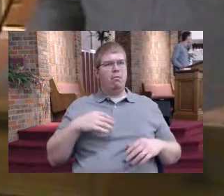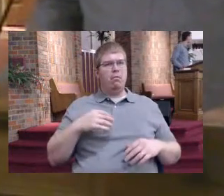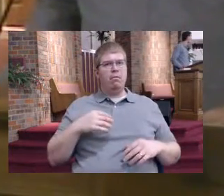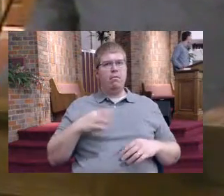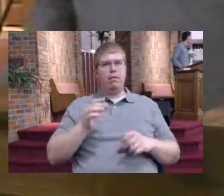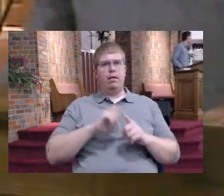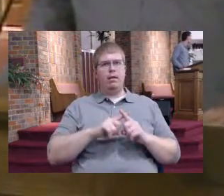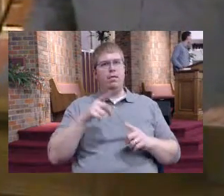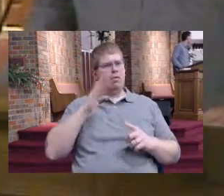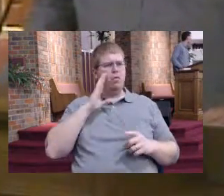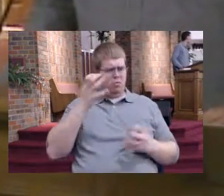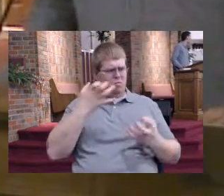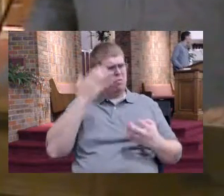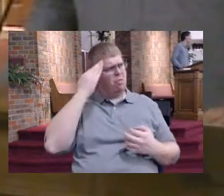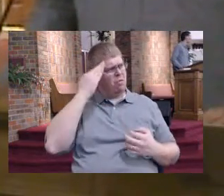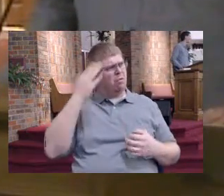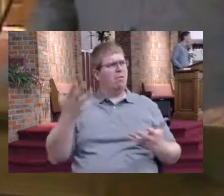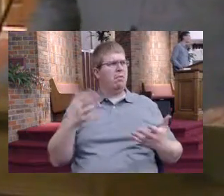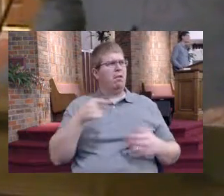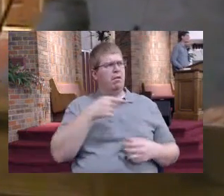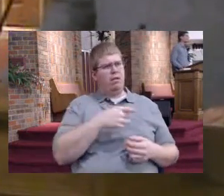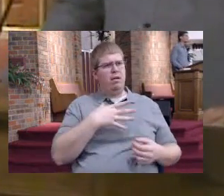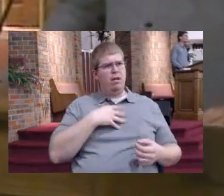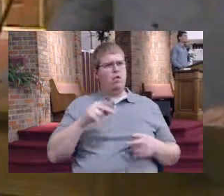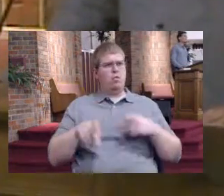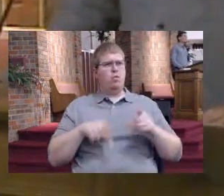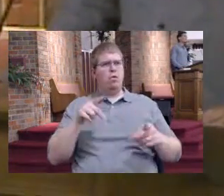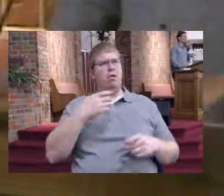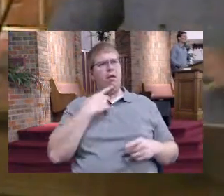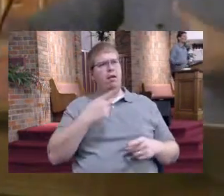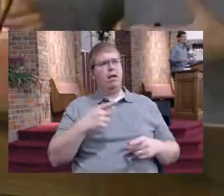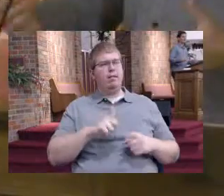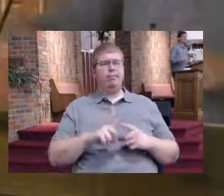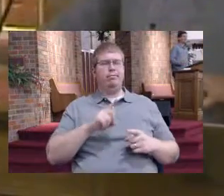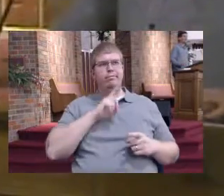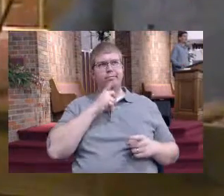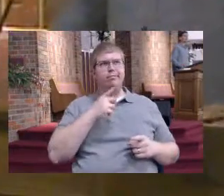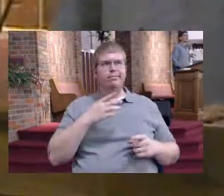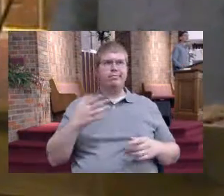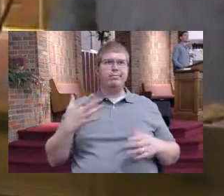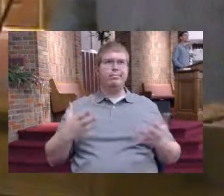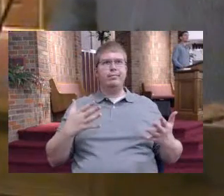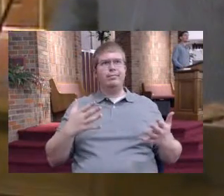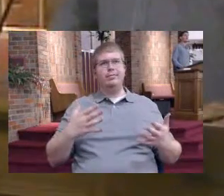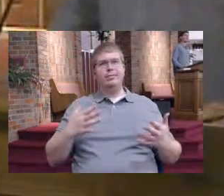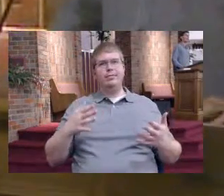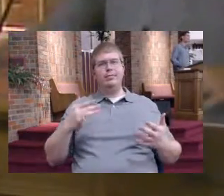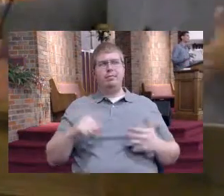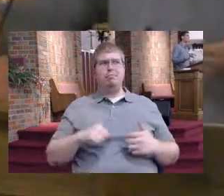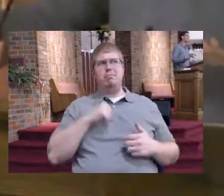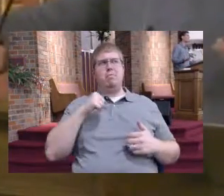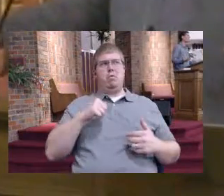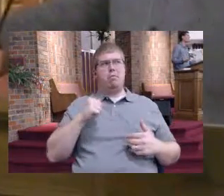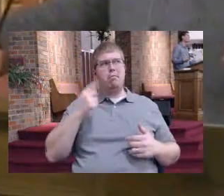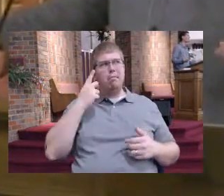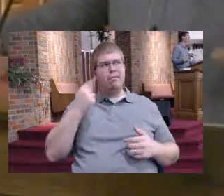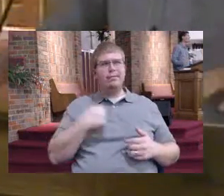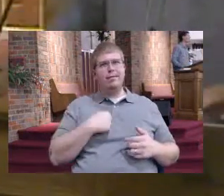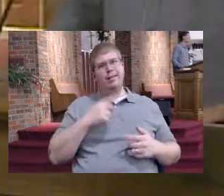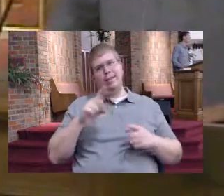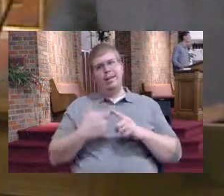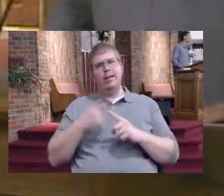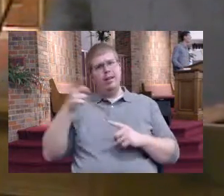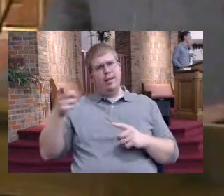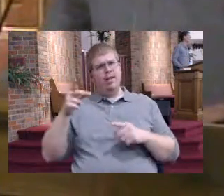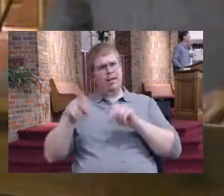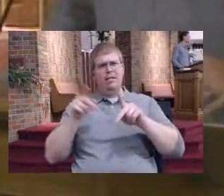people have to say. And really, that was sort of ignorant and maybe a bit arrogant on our part to think that, because these people, you know,